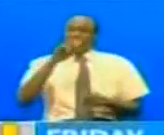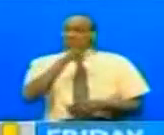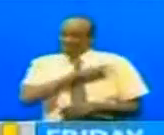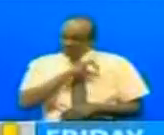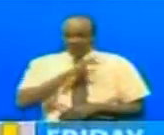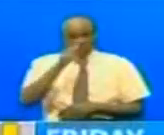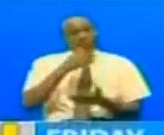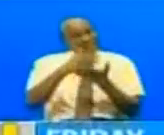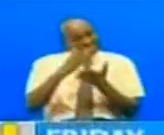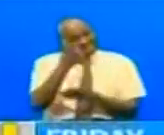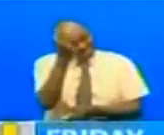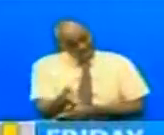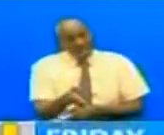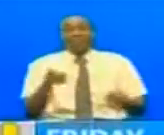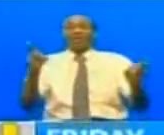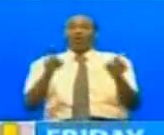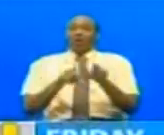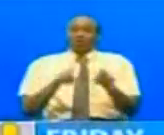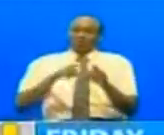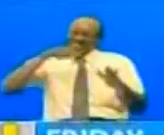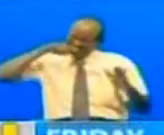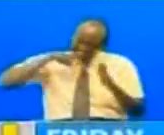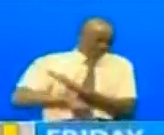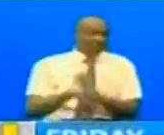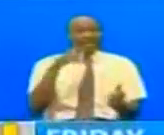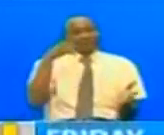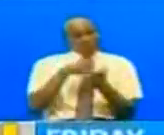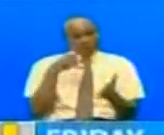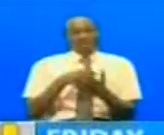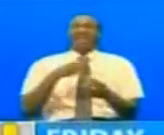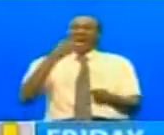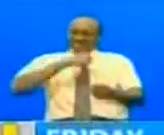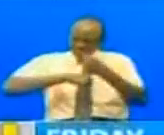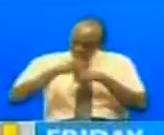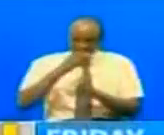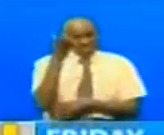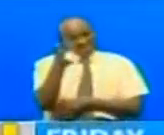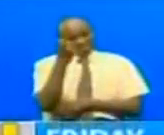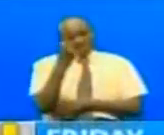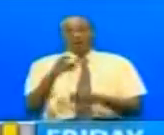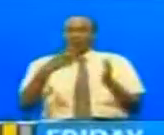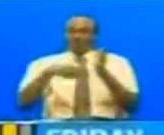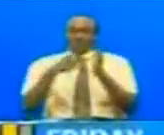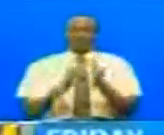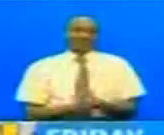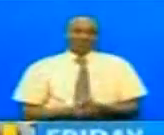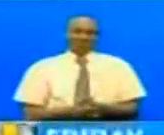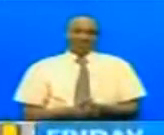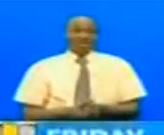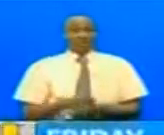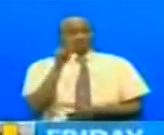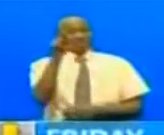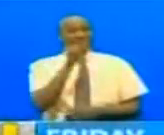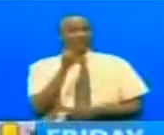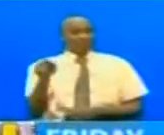benefiting from rent collected, but he was also deeply involved in the day-to-day running of the same company.